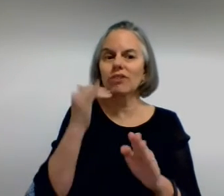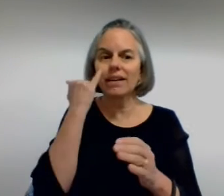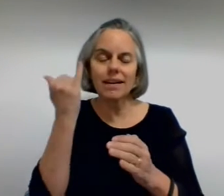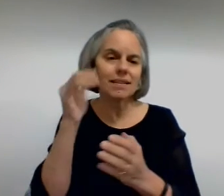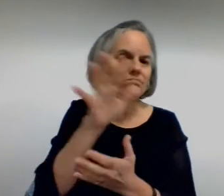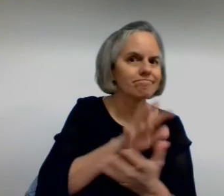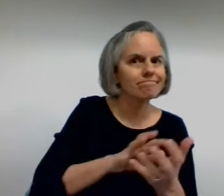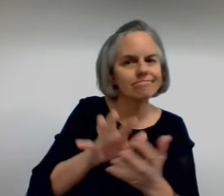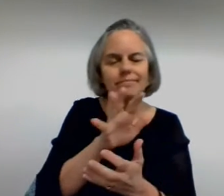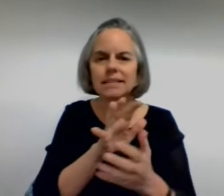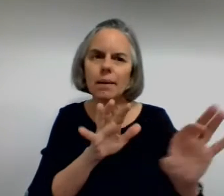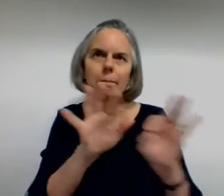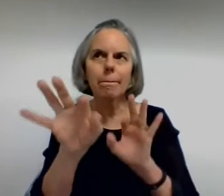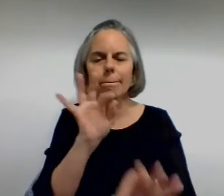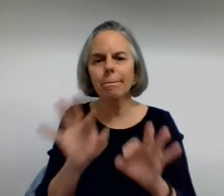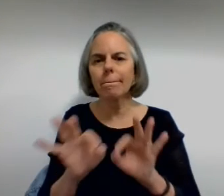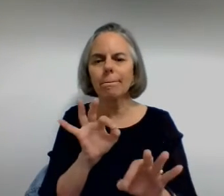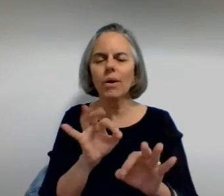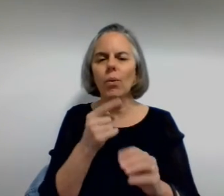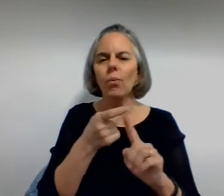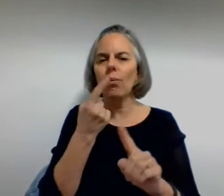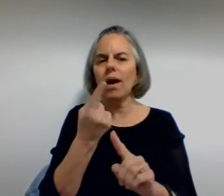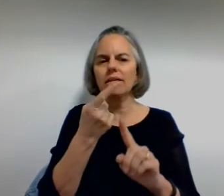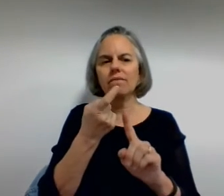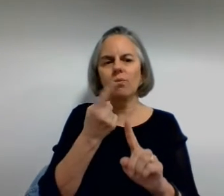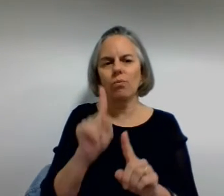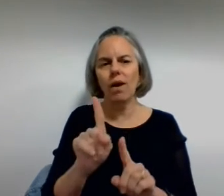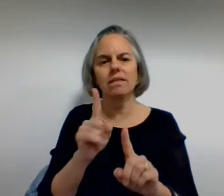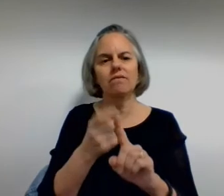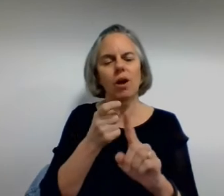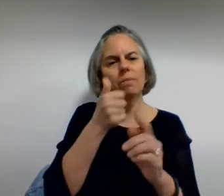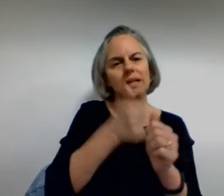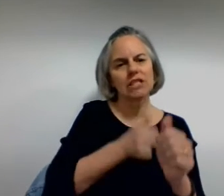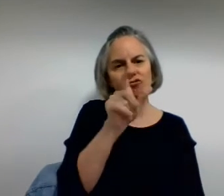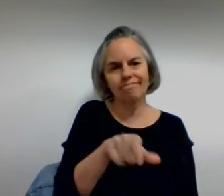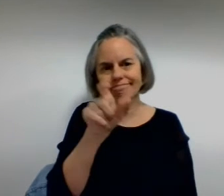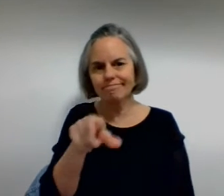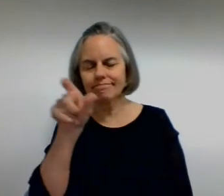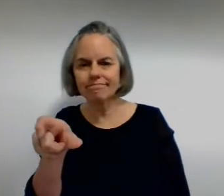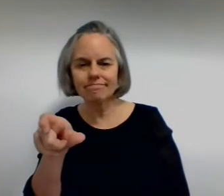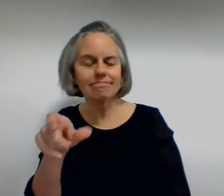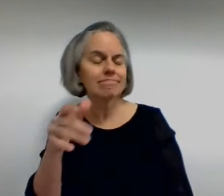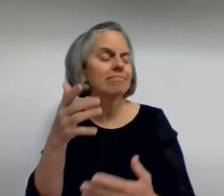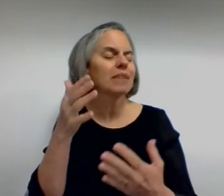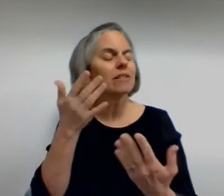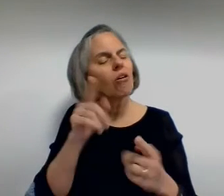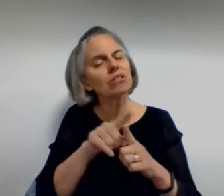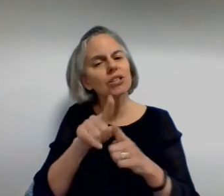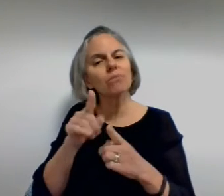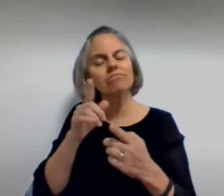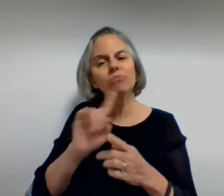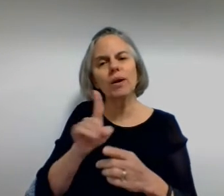to try to mix it up a little bit and maybe get one from each column. But really just go where your interests are, guys. Have fun with